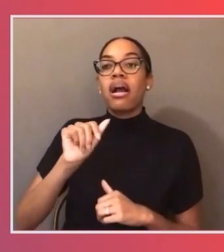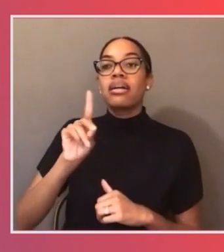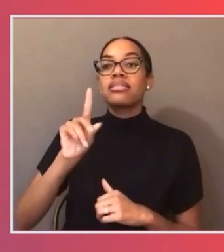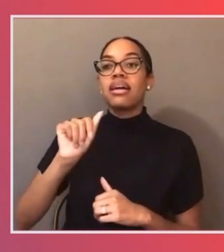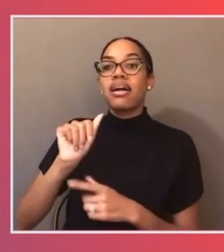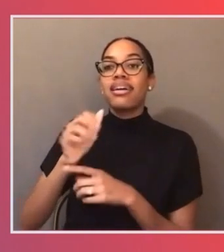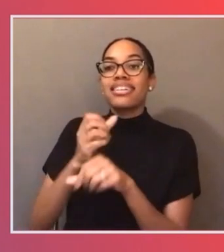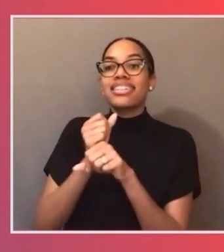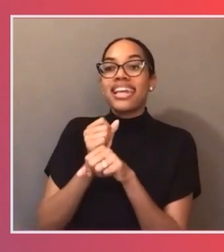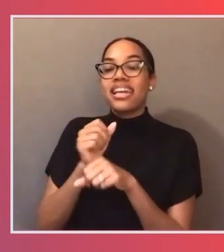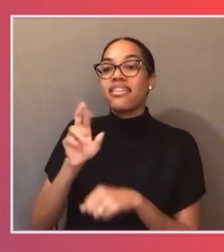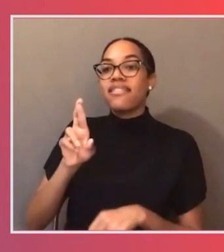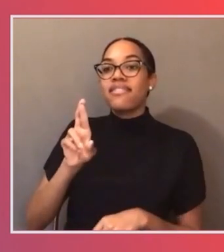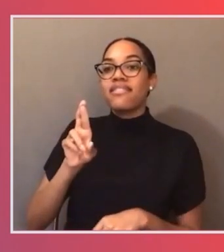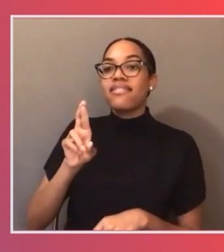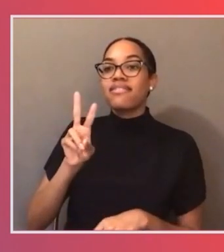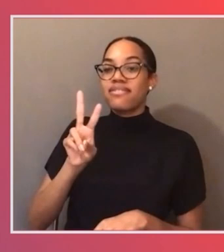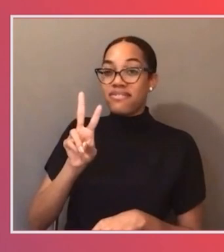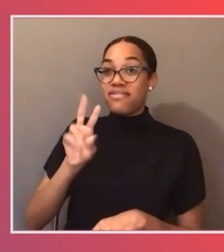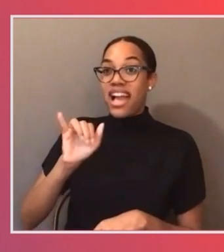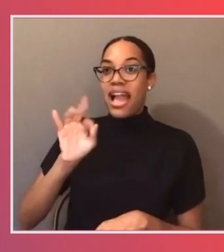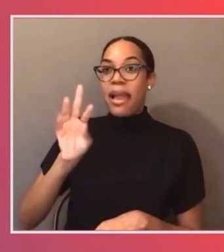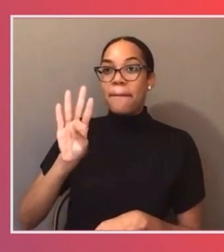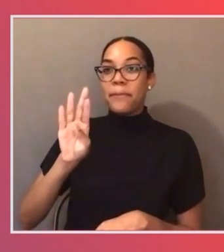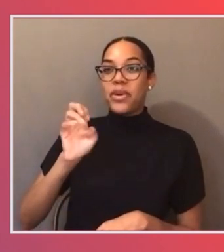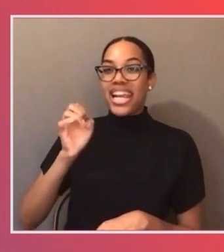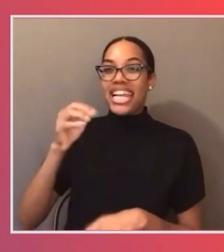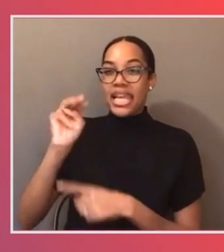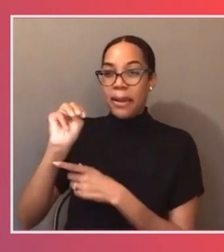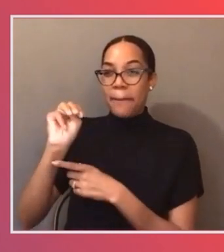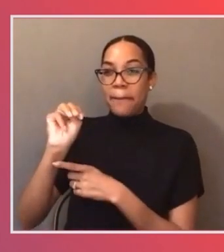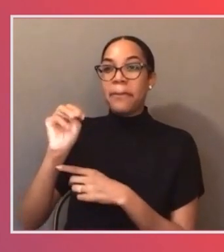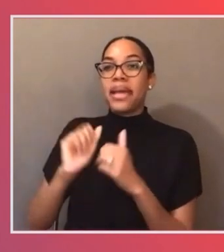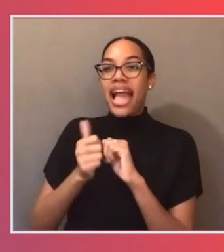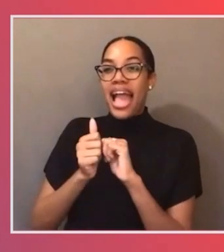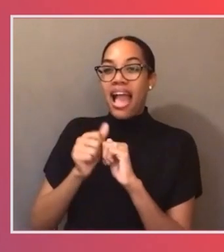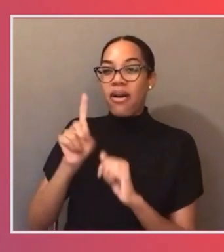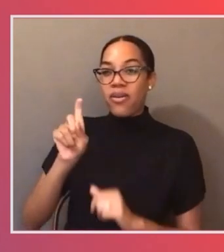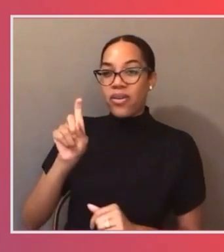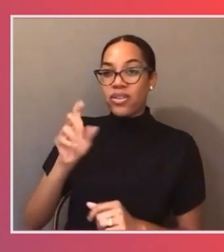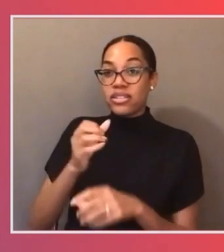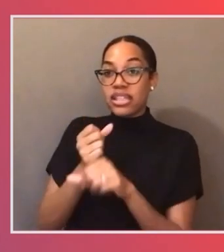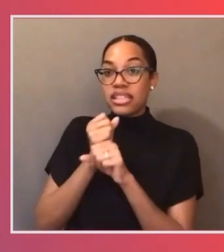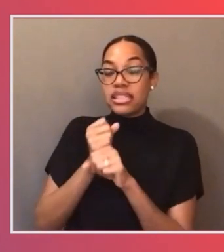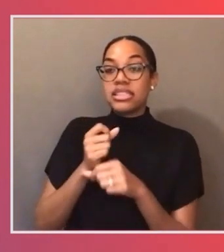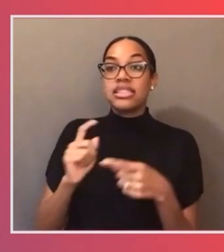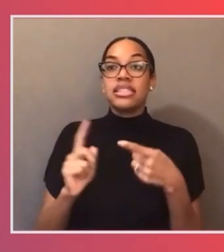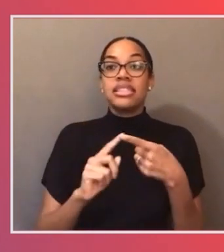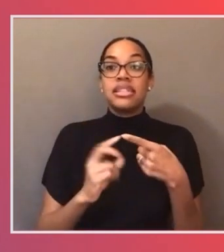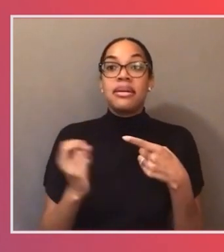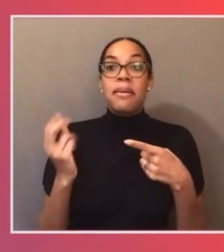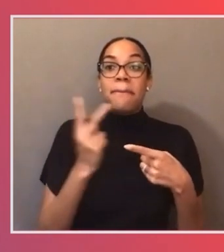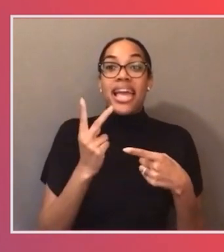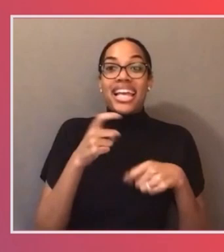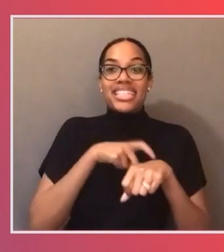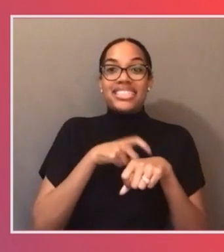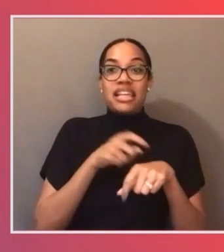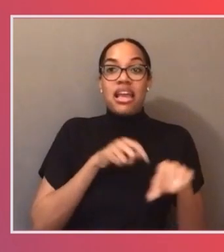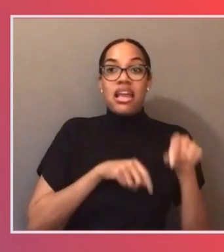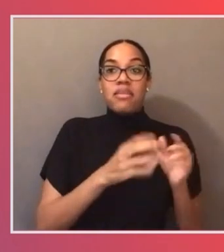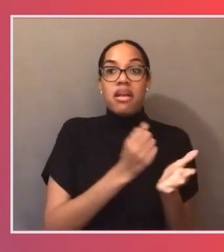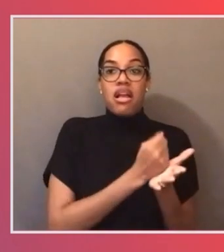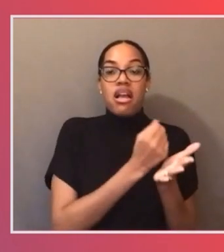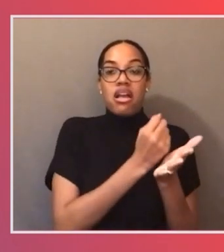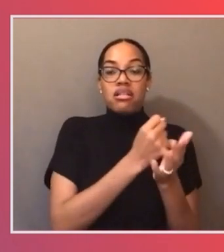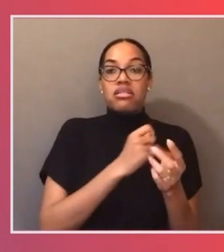future, Shuri. Created by Wakanda ancestors. C, arrived to